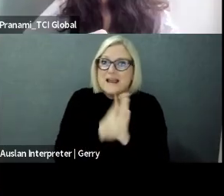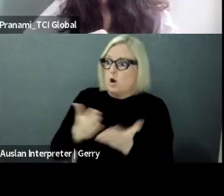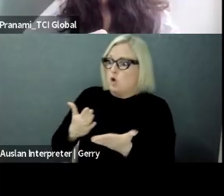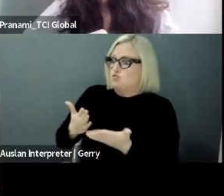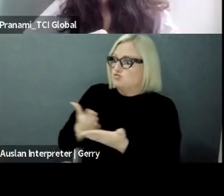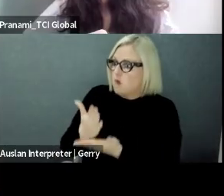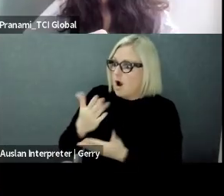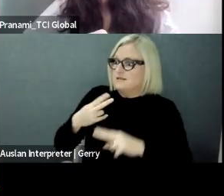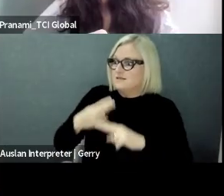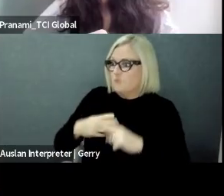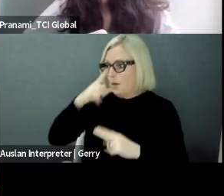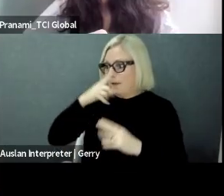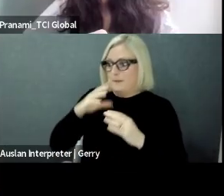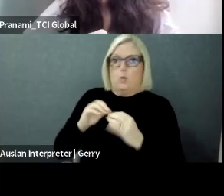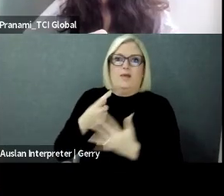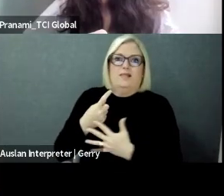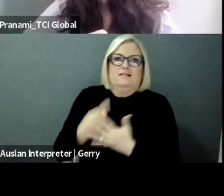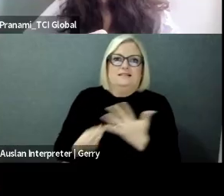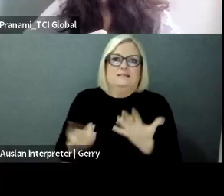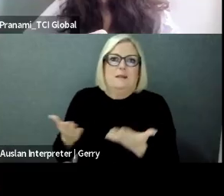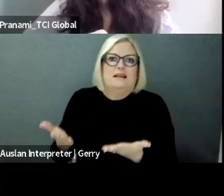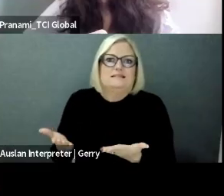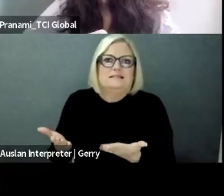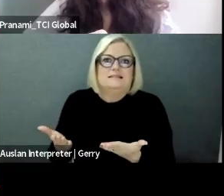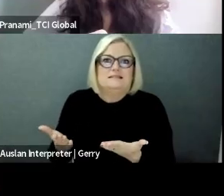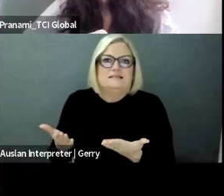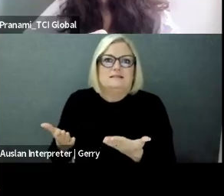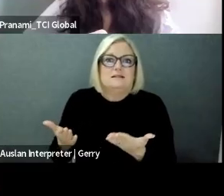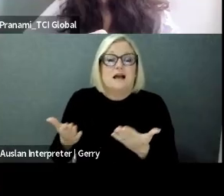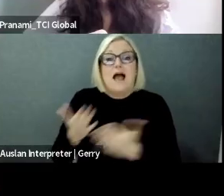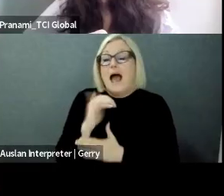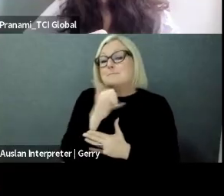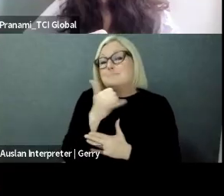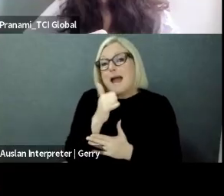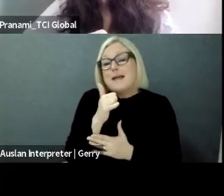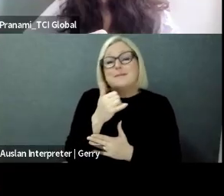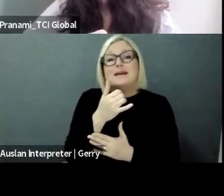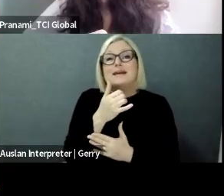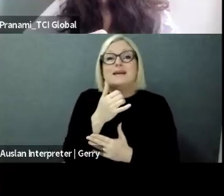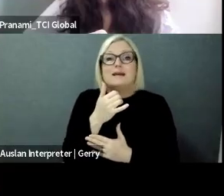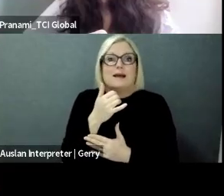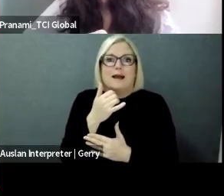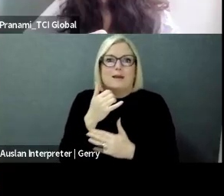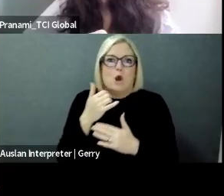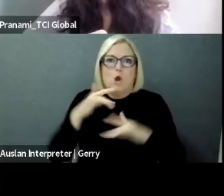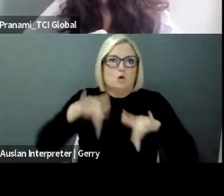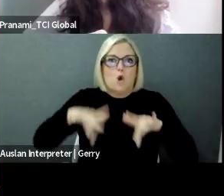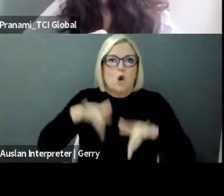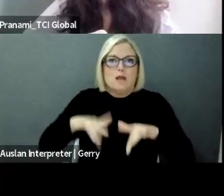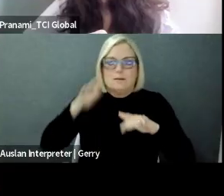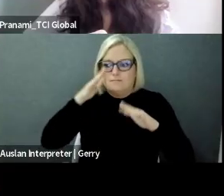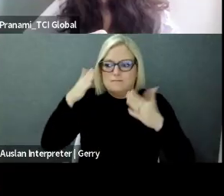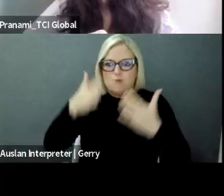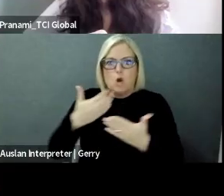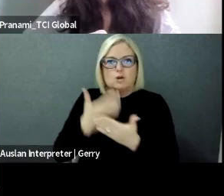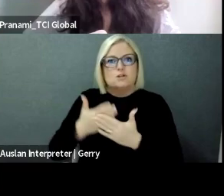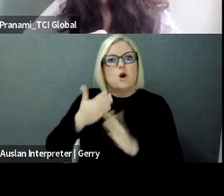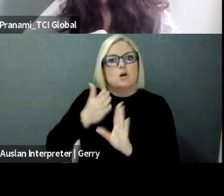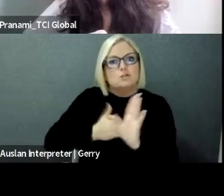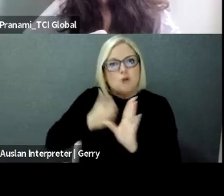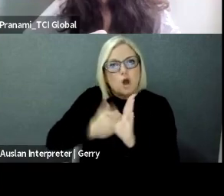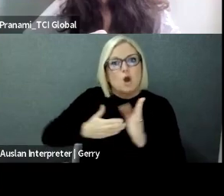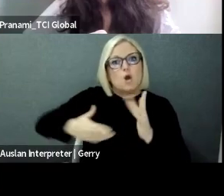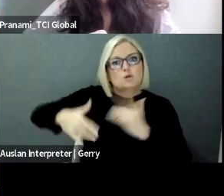mainstream OPDs who might not have a specific focus on psychosocial disability yet. The investment in really